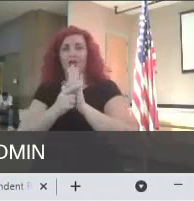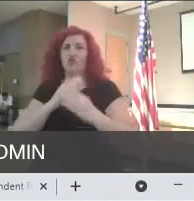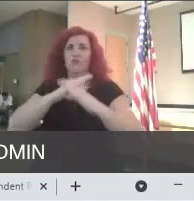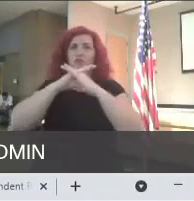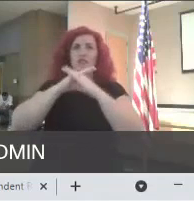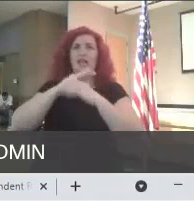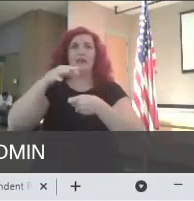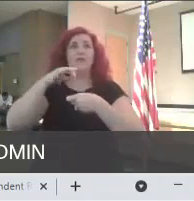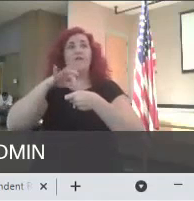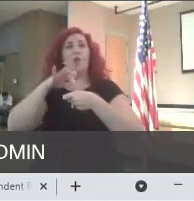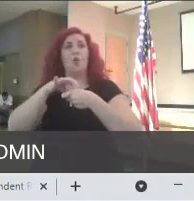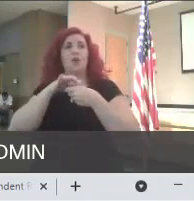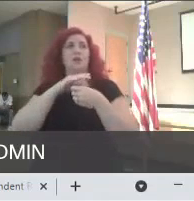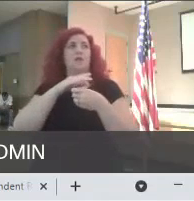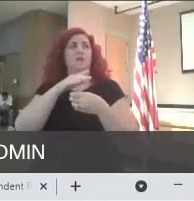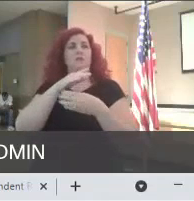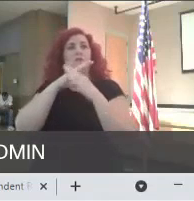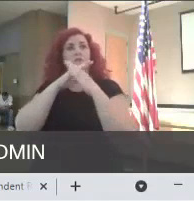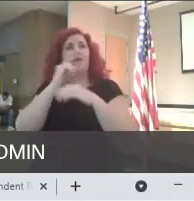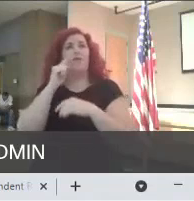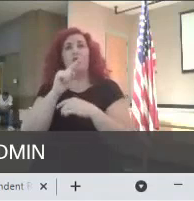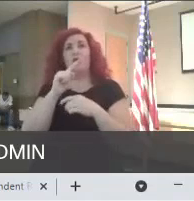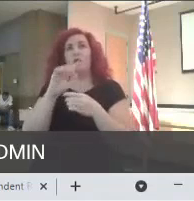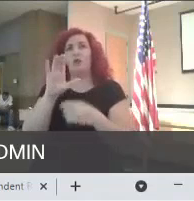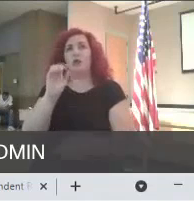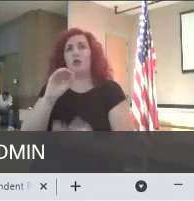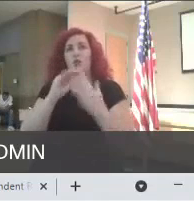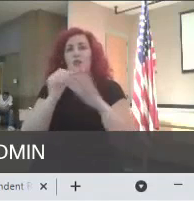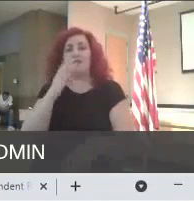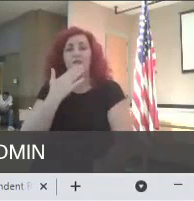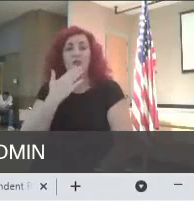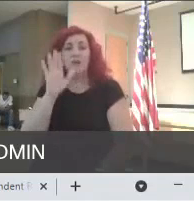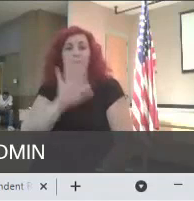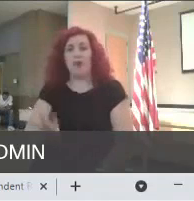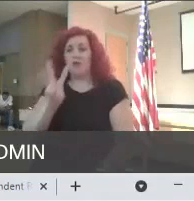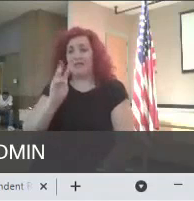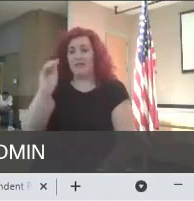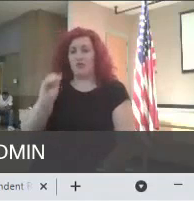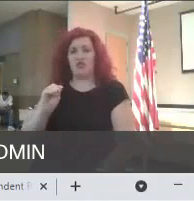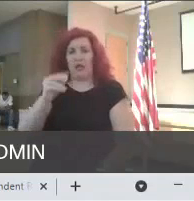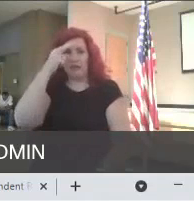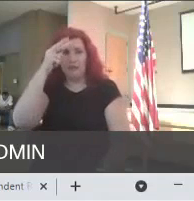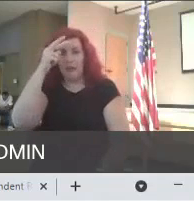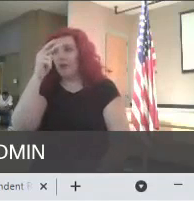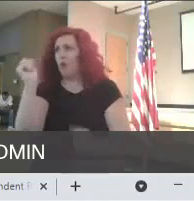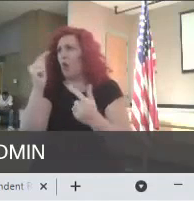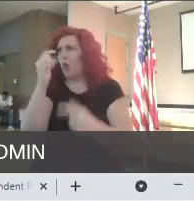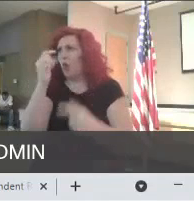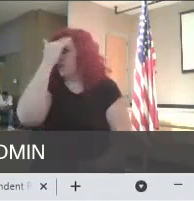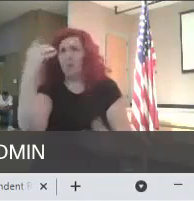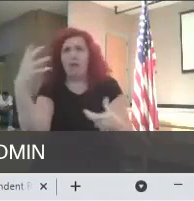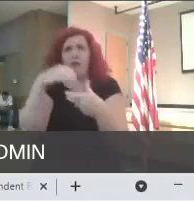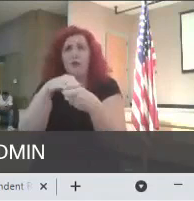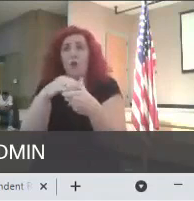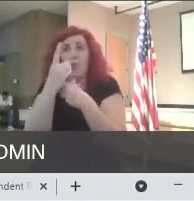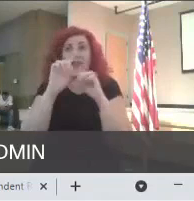The southern half of our district is about roughly 60% Hispanic. By combining all of Yuma County into one district at the congressional